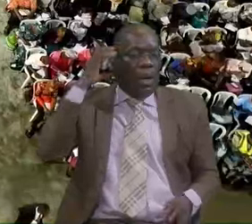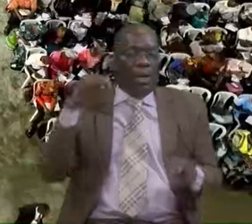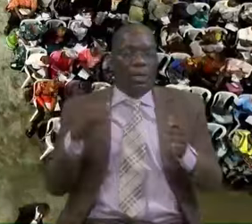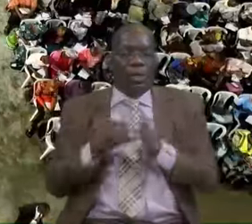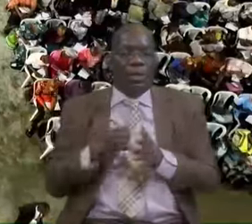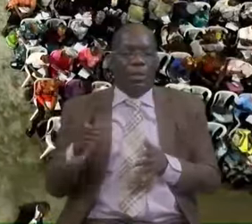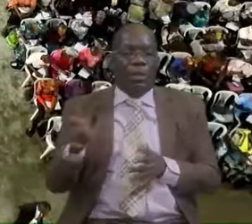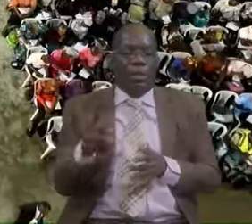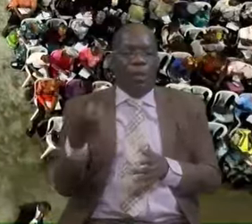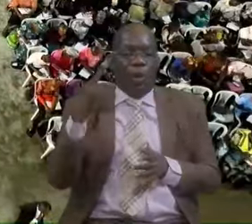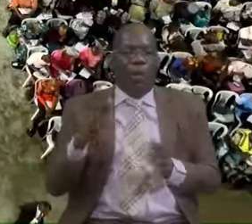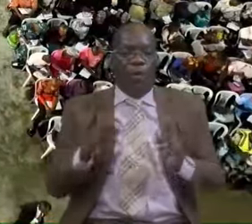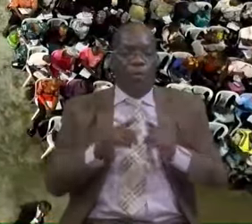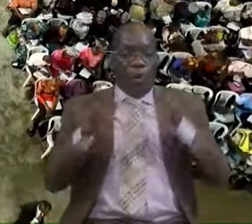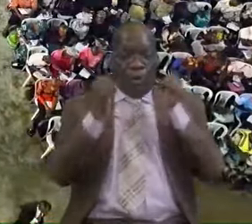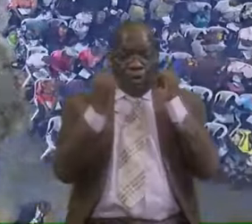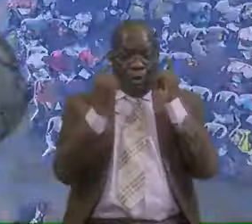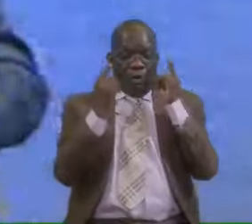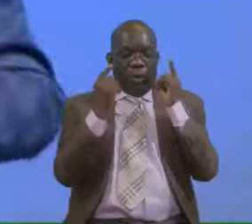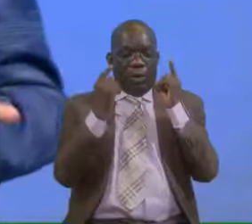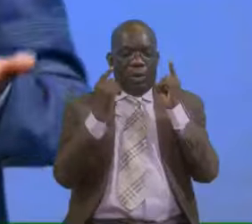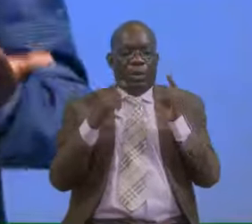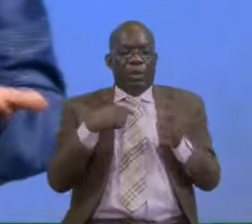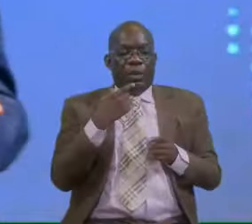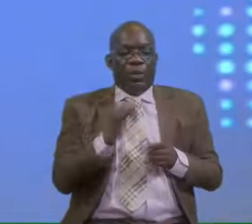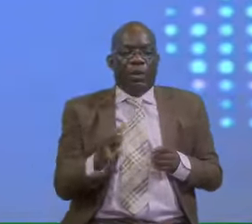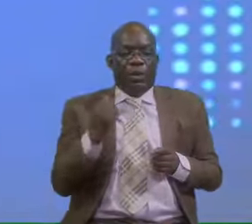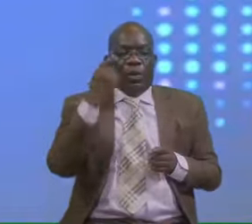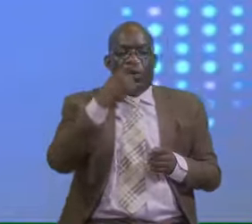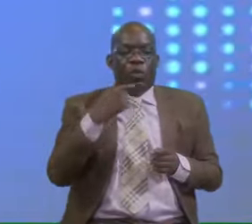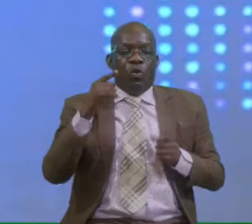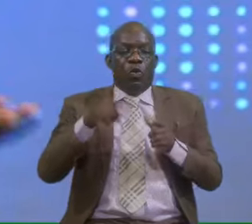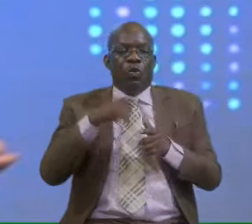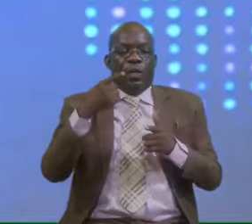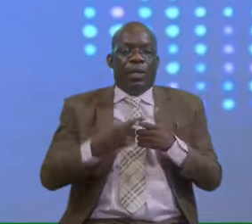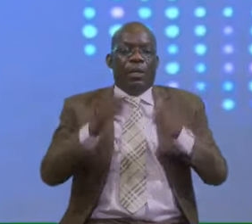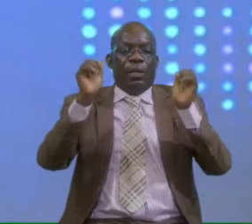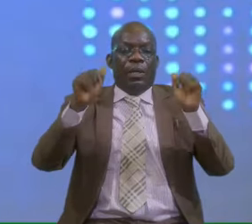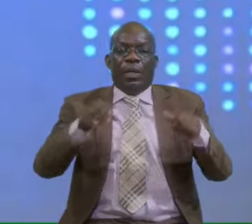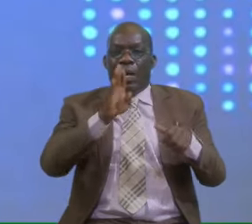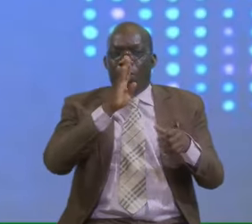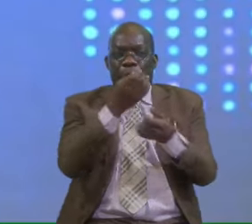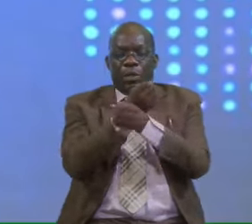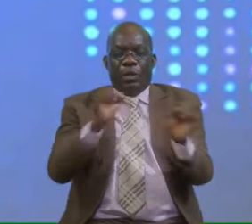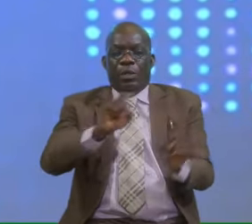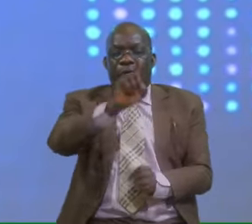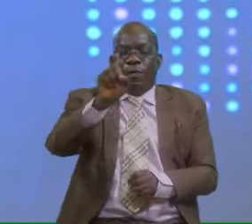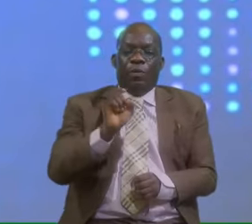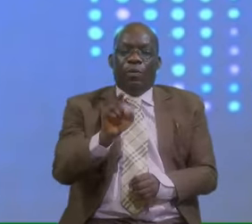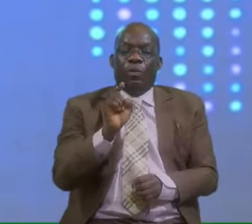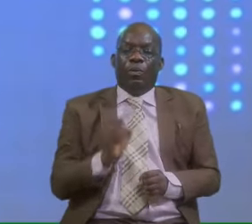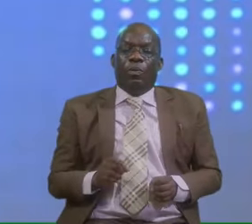exceedingly amazed and surprised, saying, who then can be saved? When there's